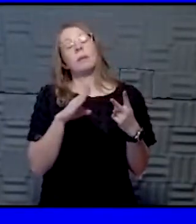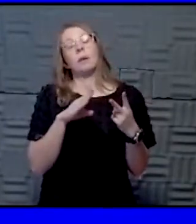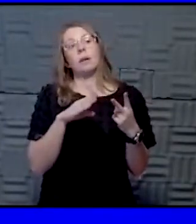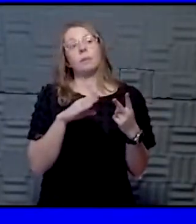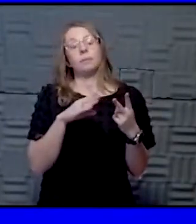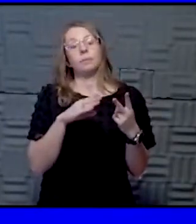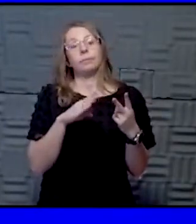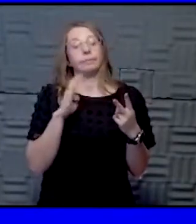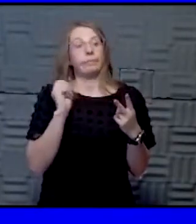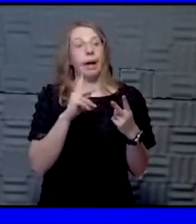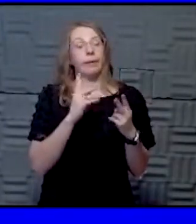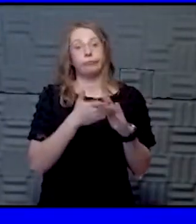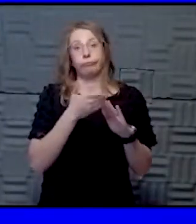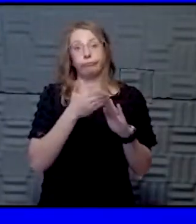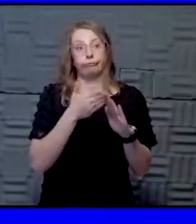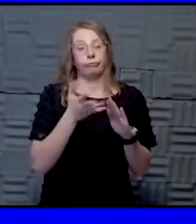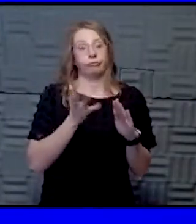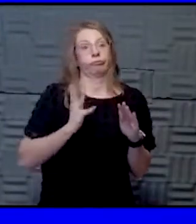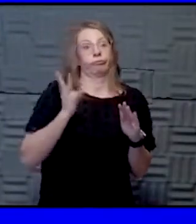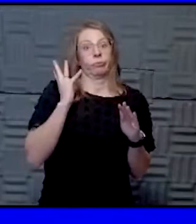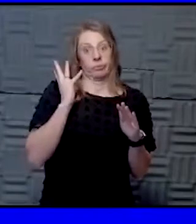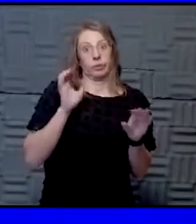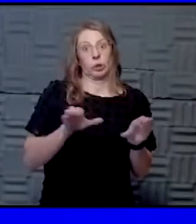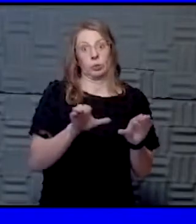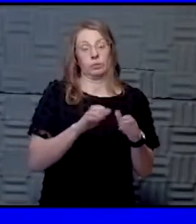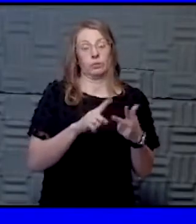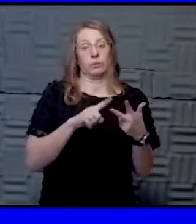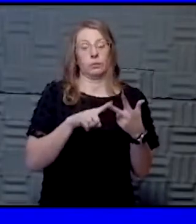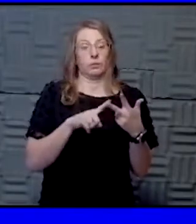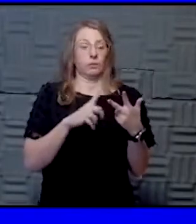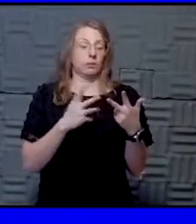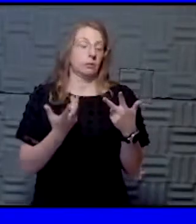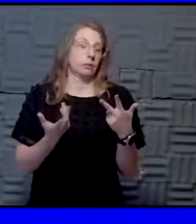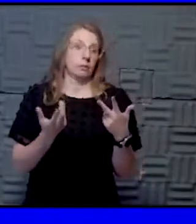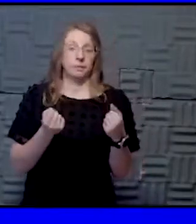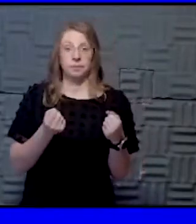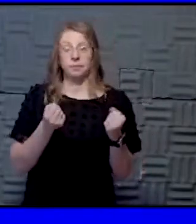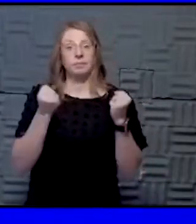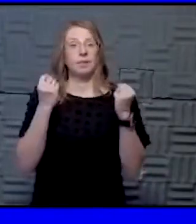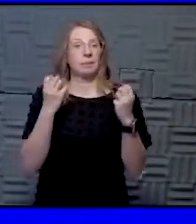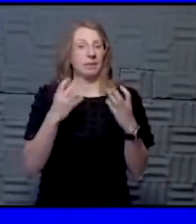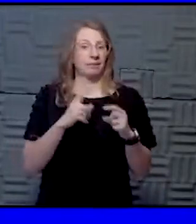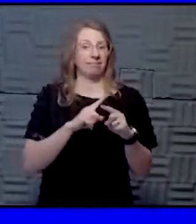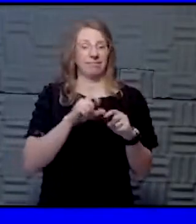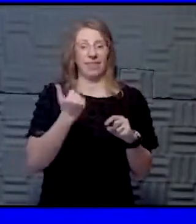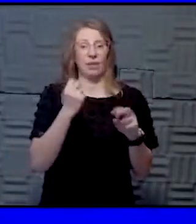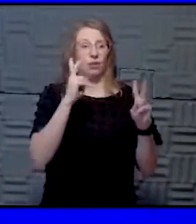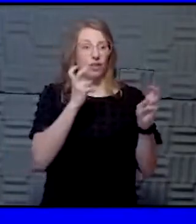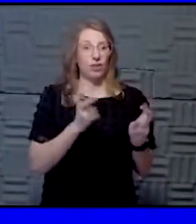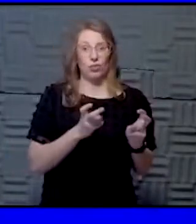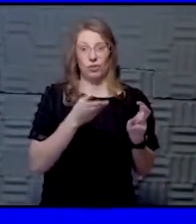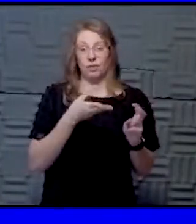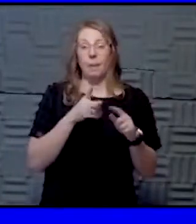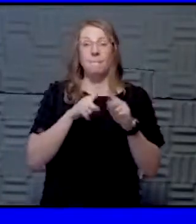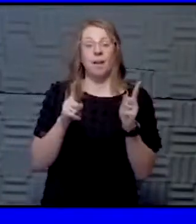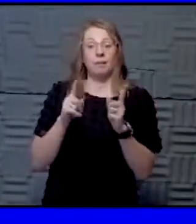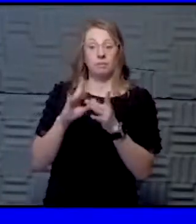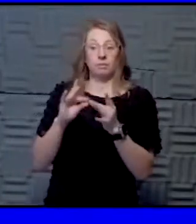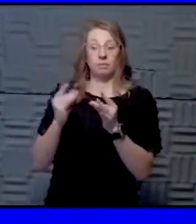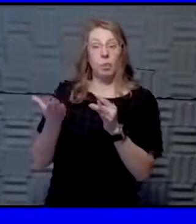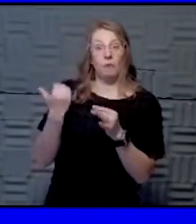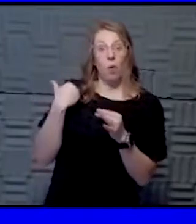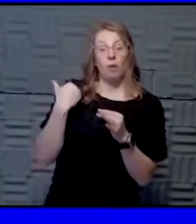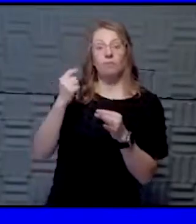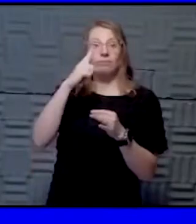to doing what we used to do, constituents. So there are a lot of other issues there. But again, just as we said before,